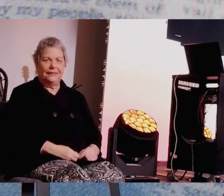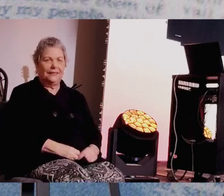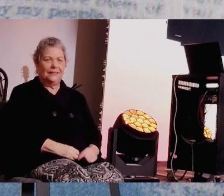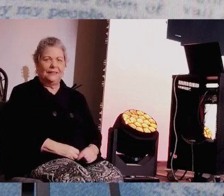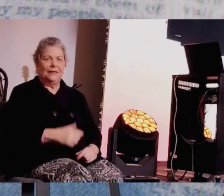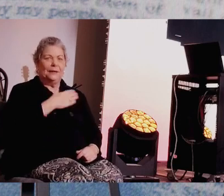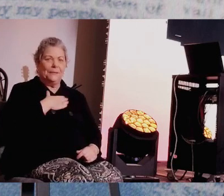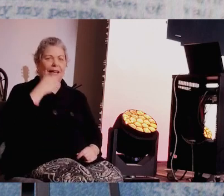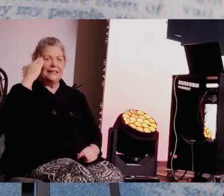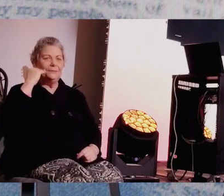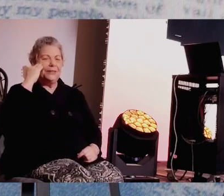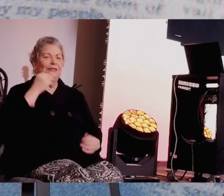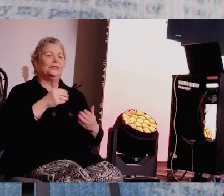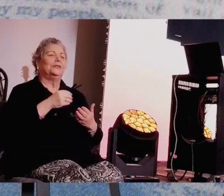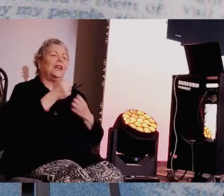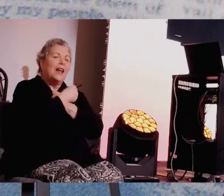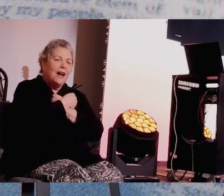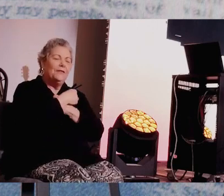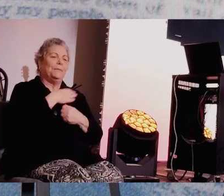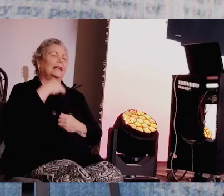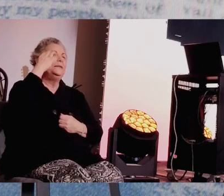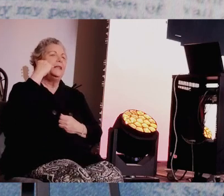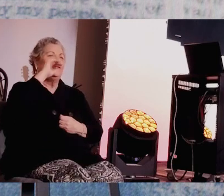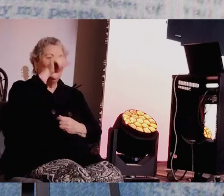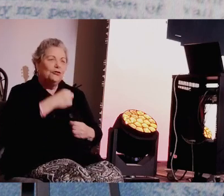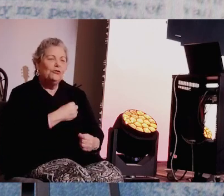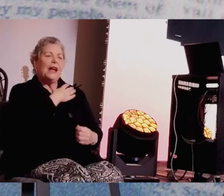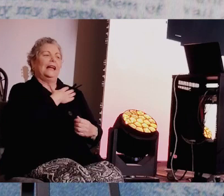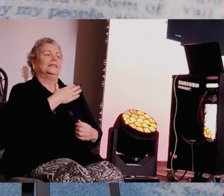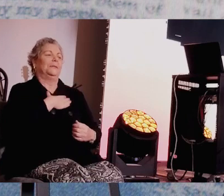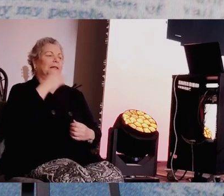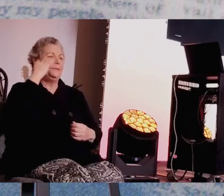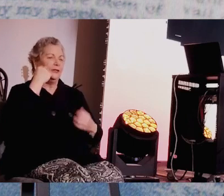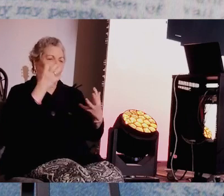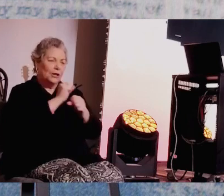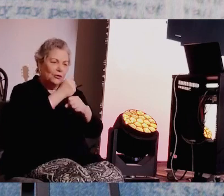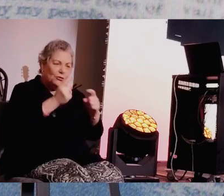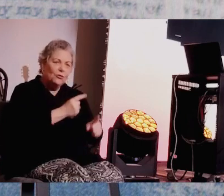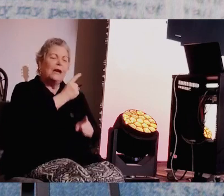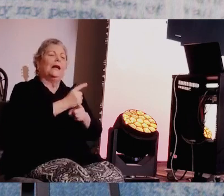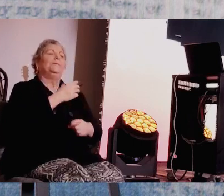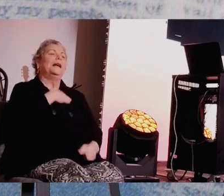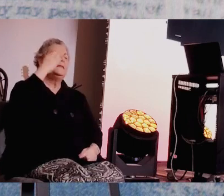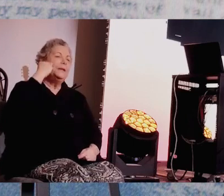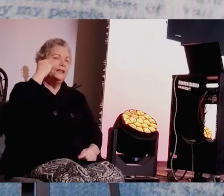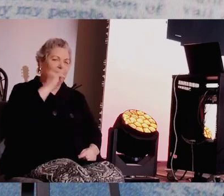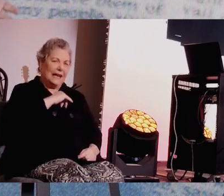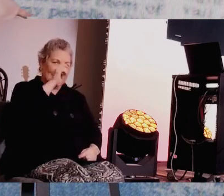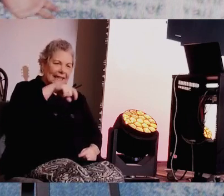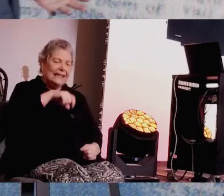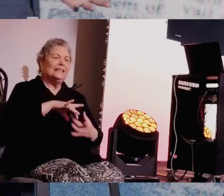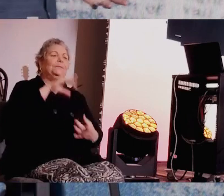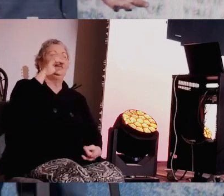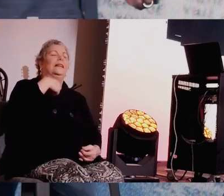My experiences are of love. My experiences are of grace. My experiences are of our correction. My spirit experiences are, I need the Spirit. I need